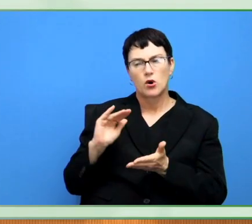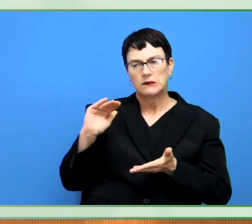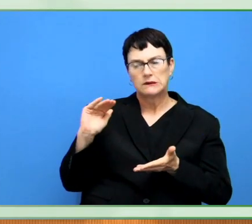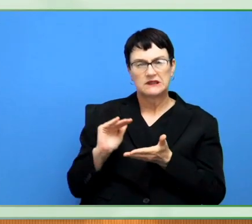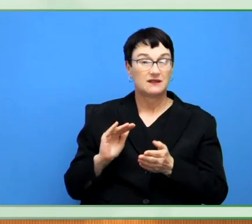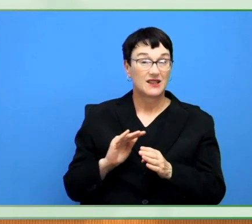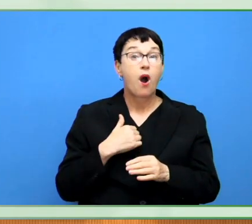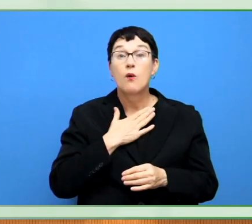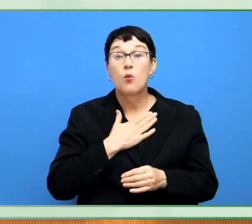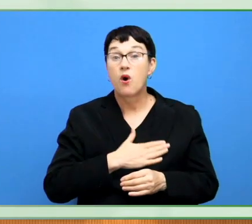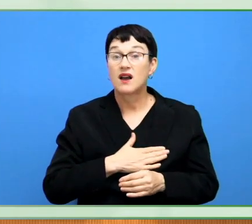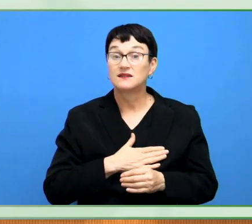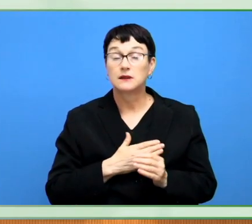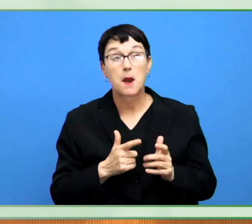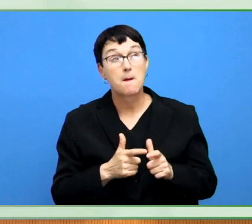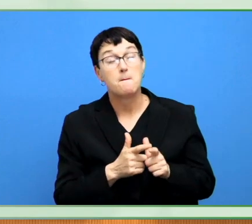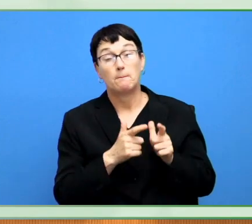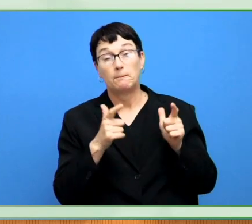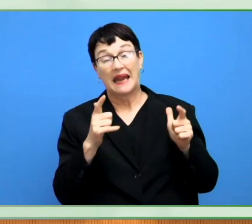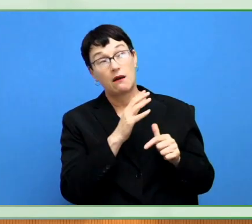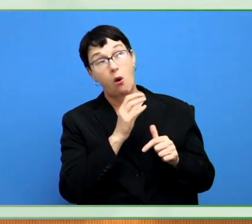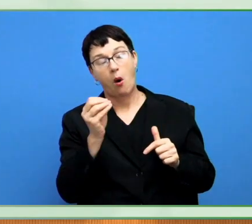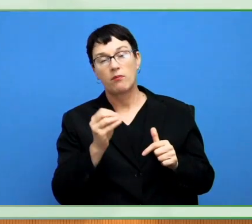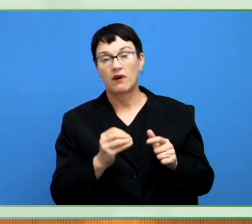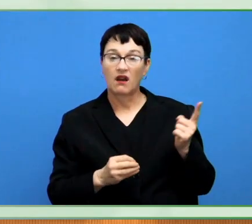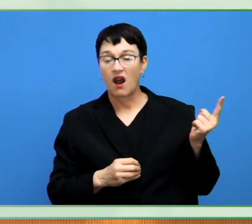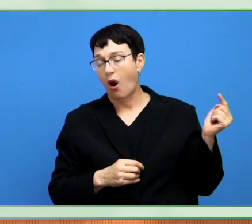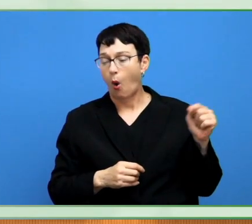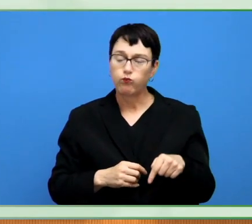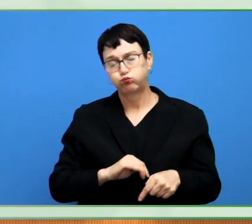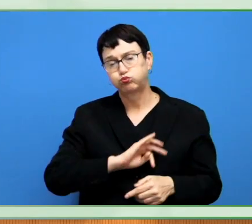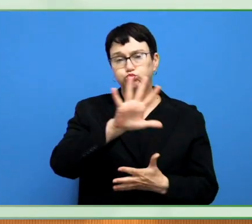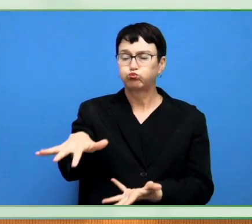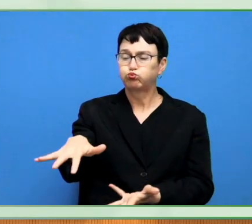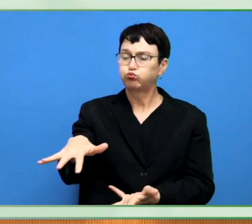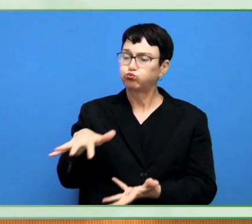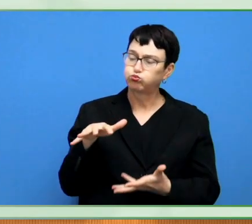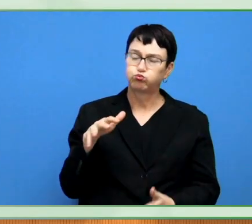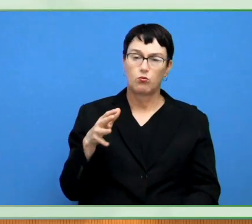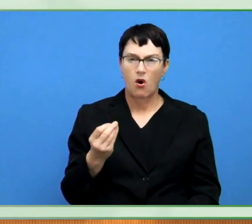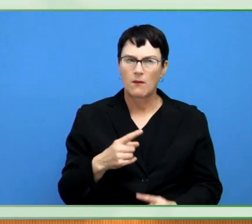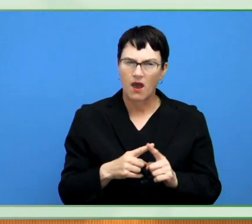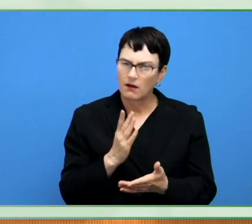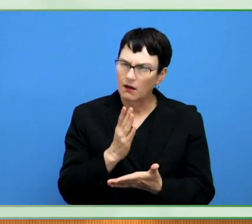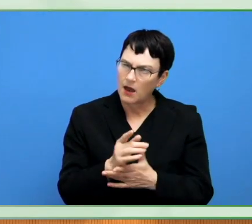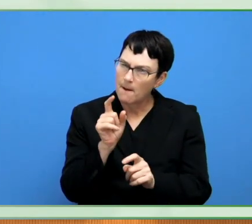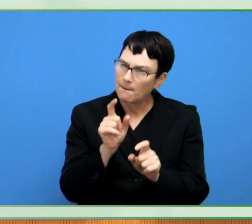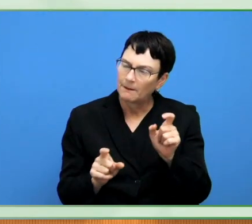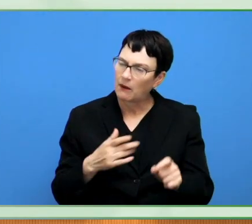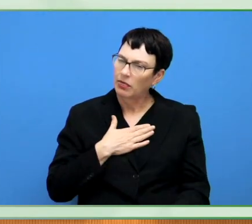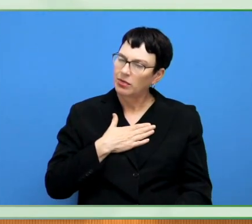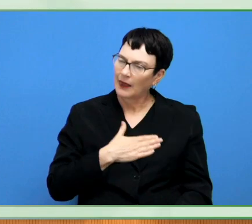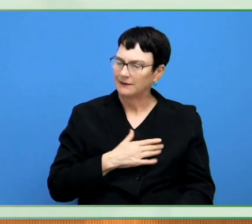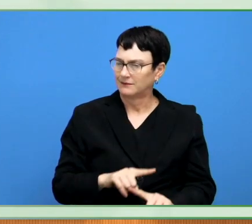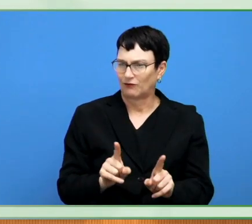their money in our regions without having in consideration the necessities of our people. And even at this cost, you may say